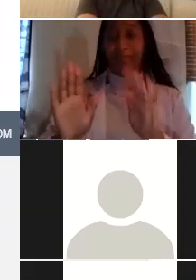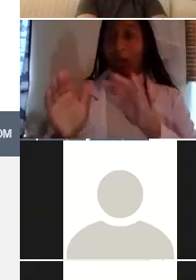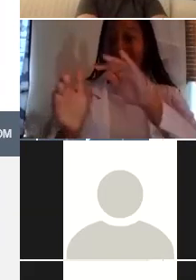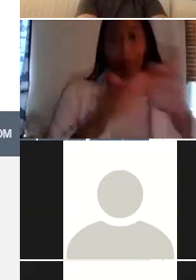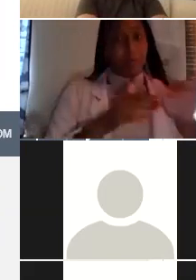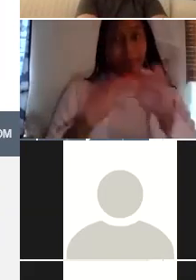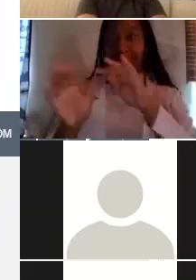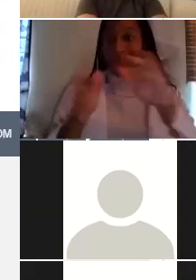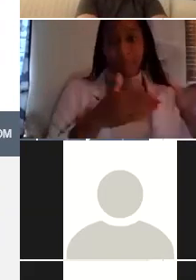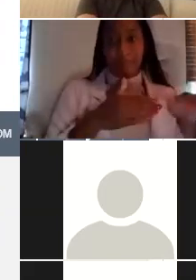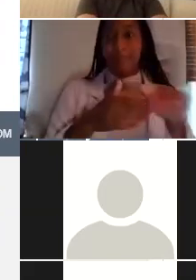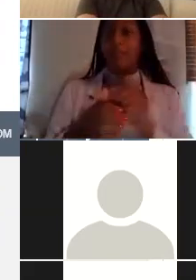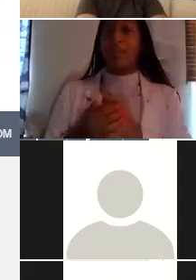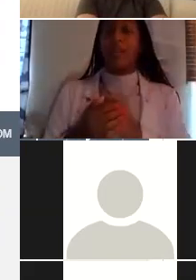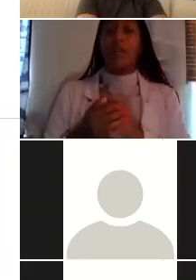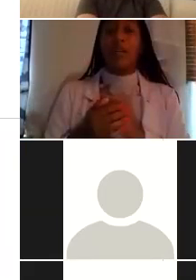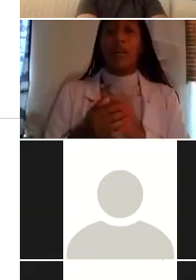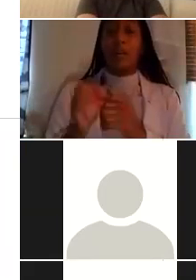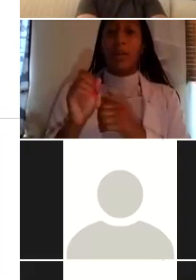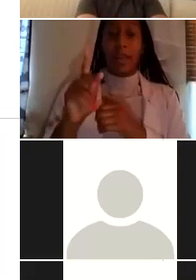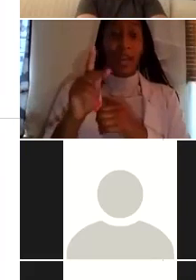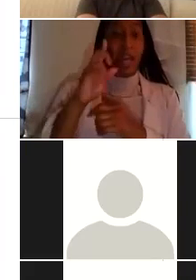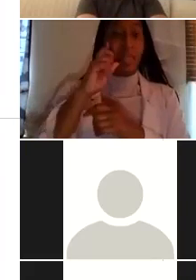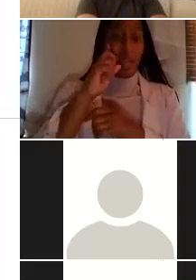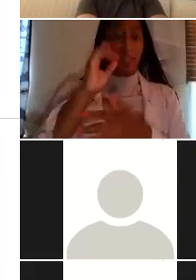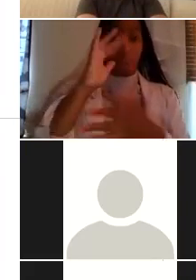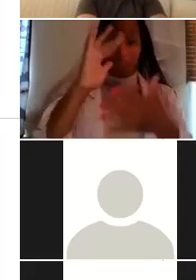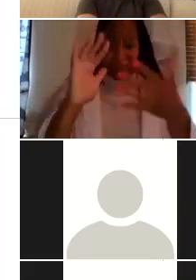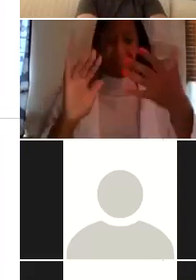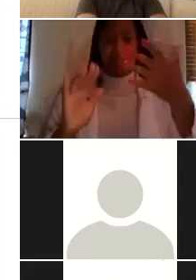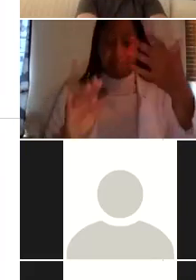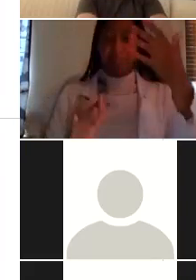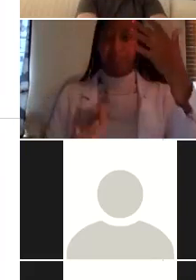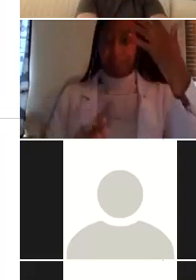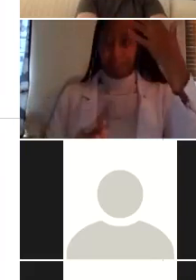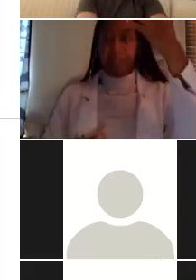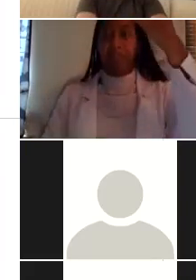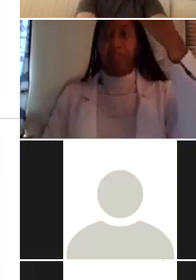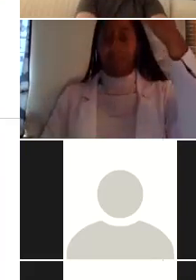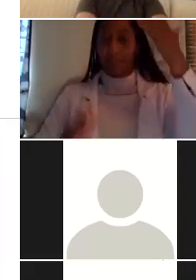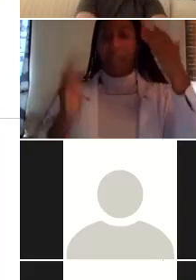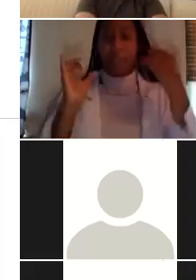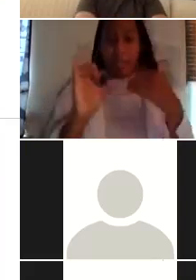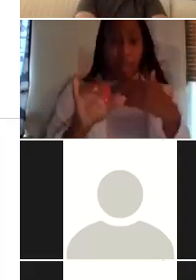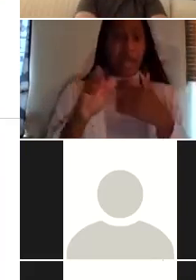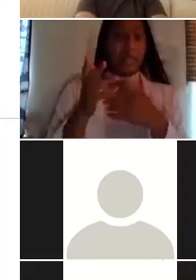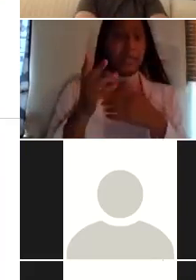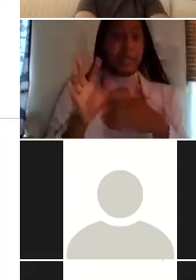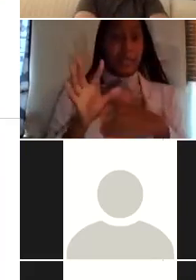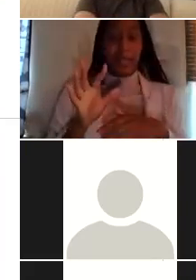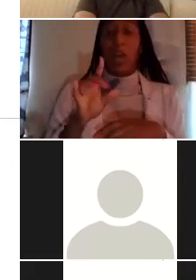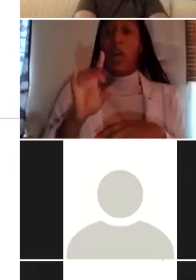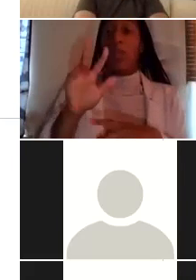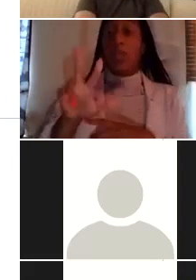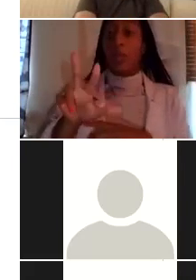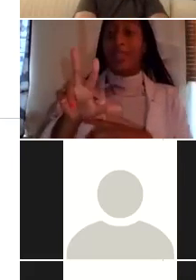yeah, that's pretty much that. There are 3 temperature scales: Celsius, Fahrenheit, Kelvin. We